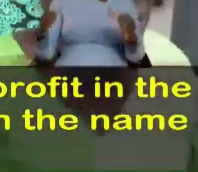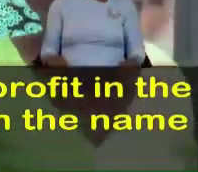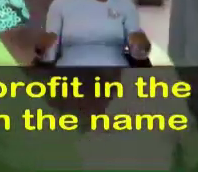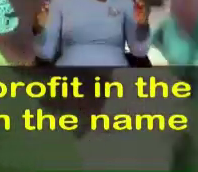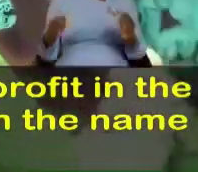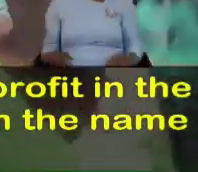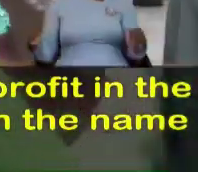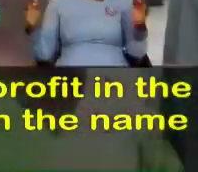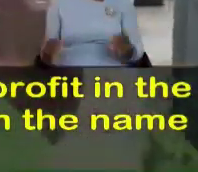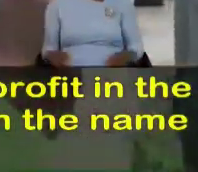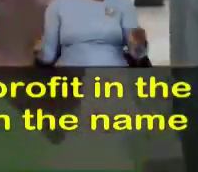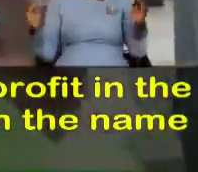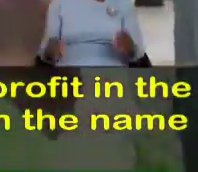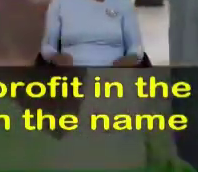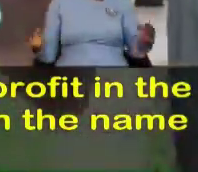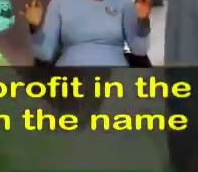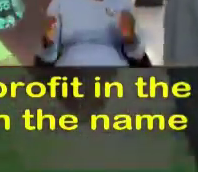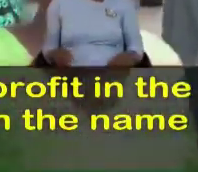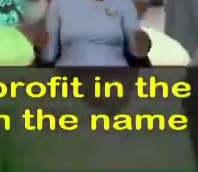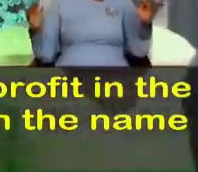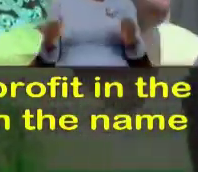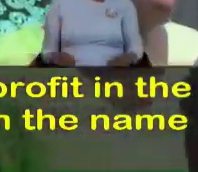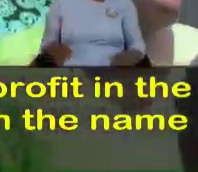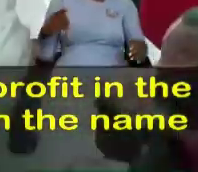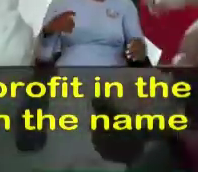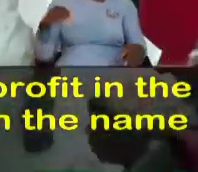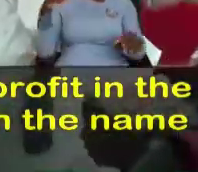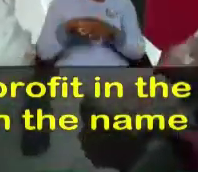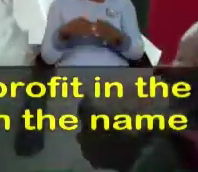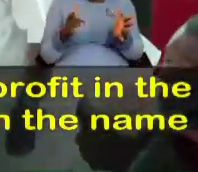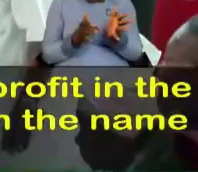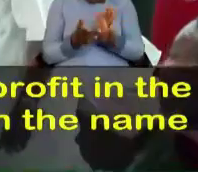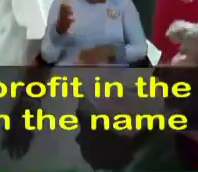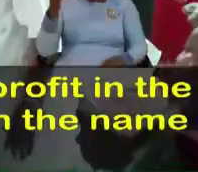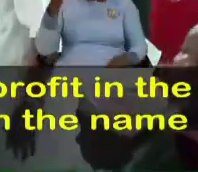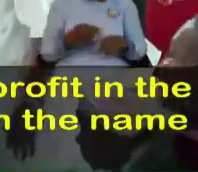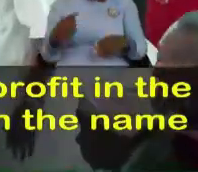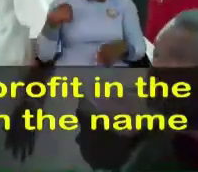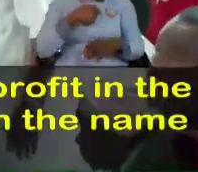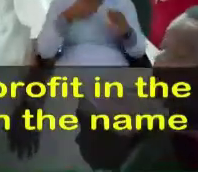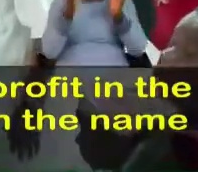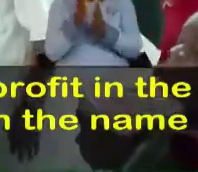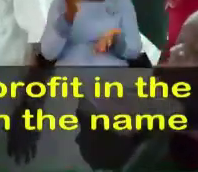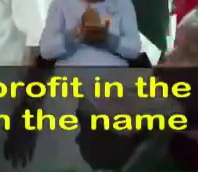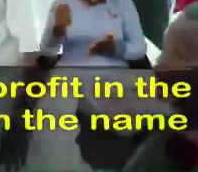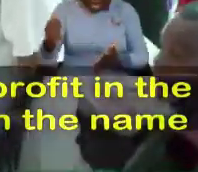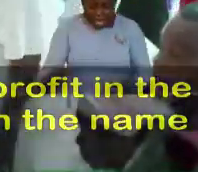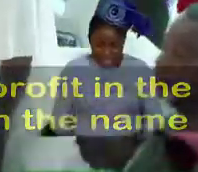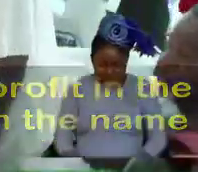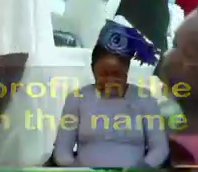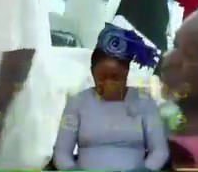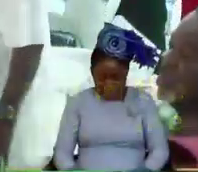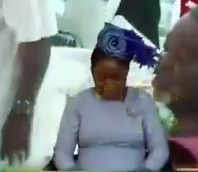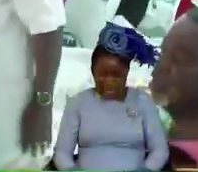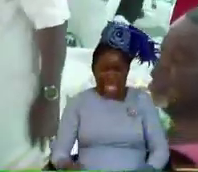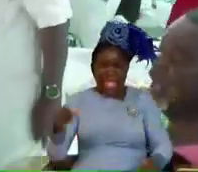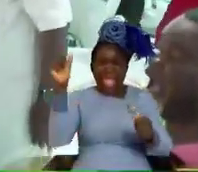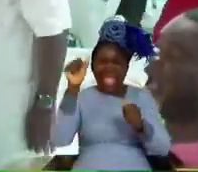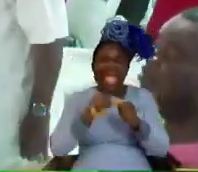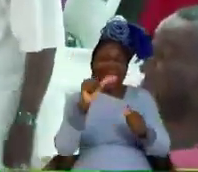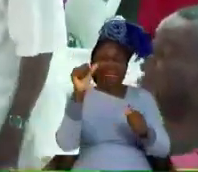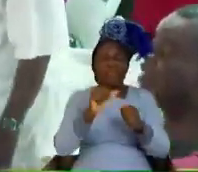In Jesus' name we pray. Ni oruko Jesu. Every ancestral court of judgment.